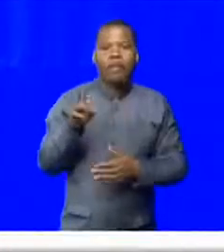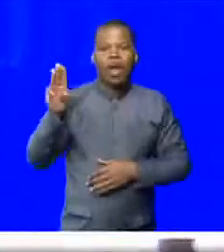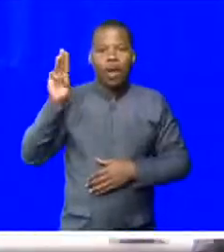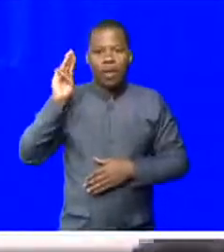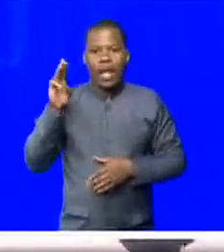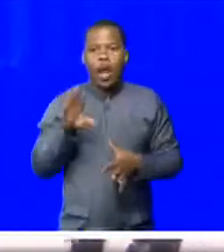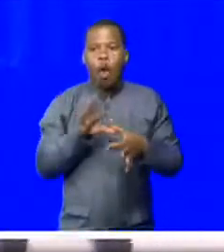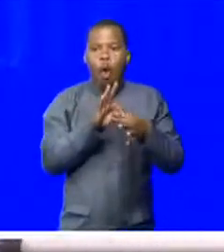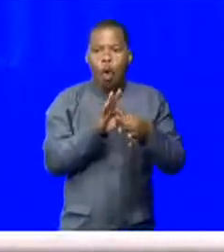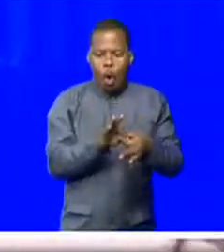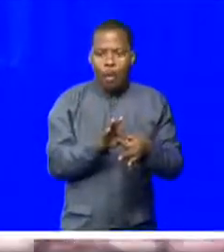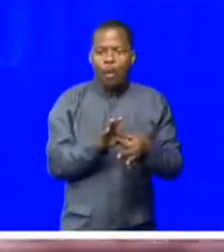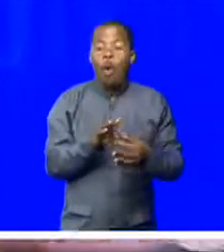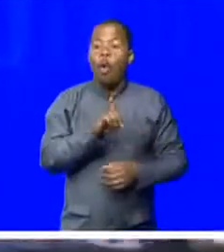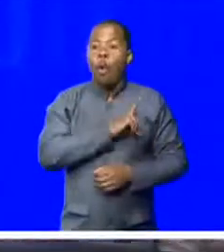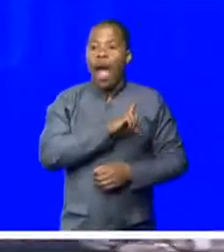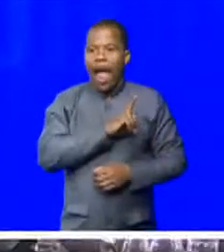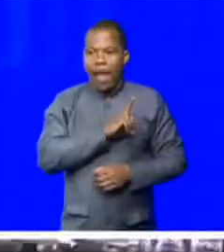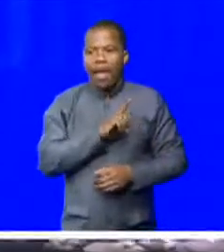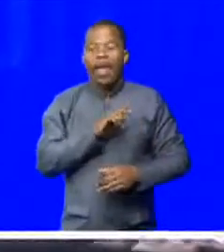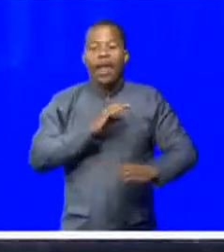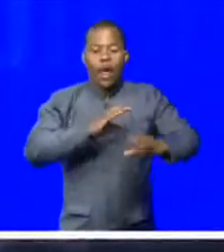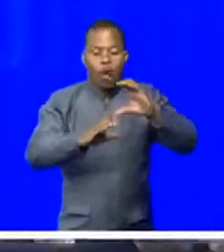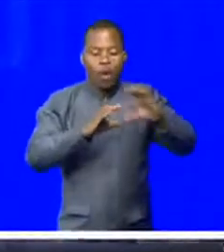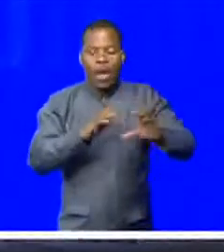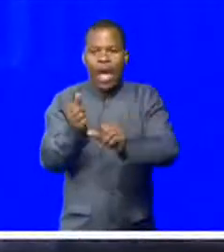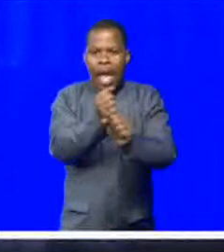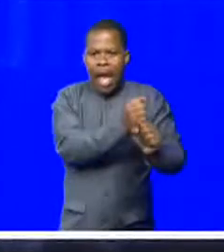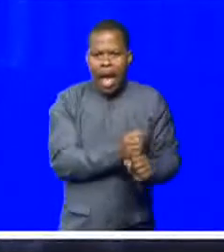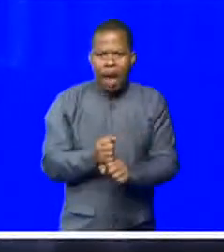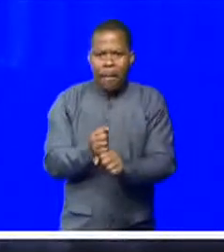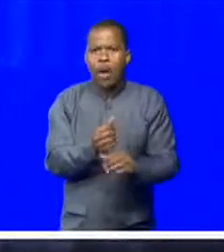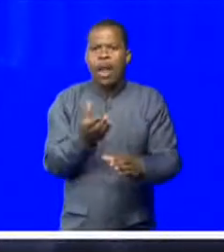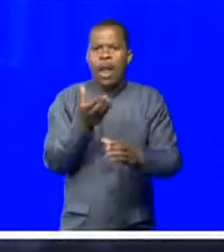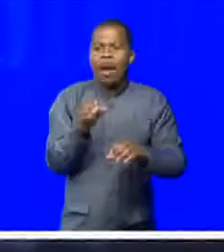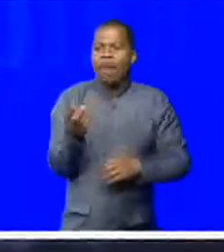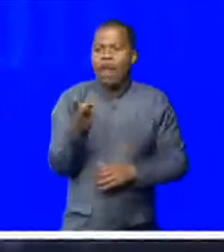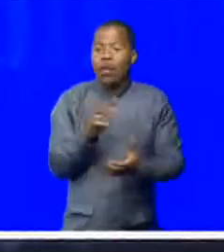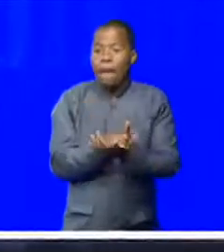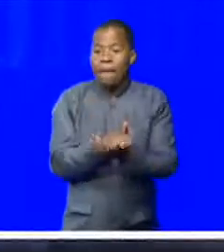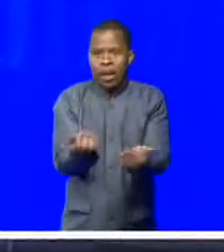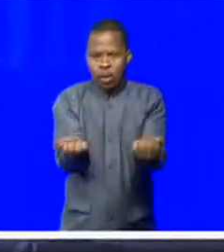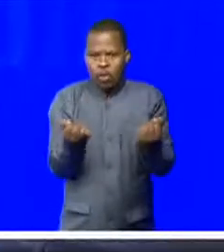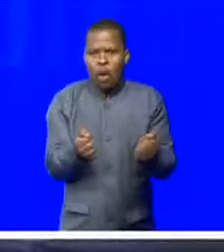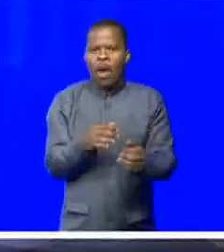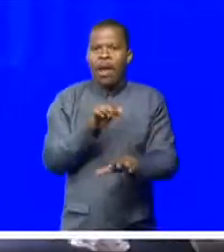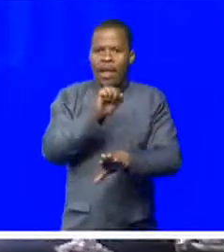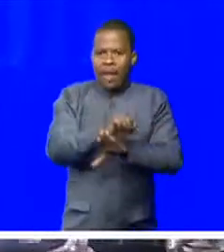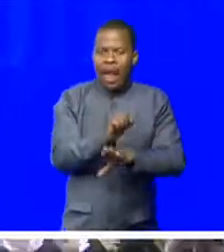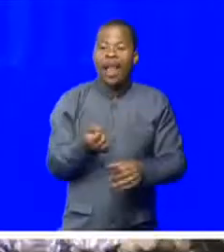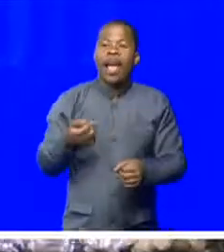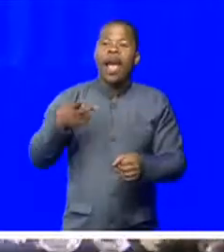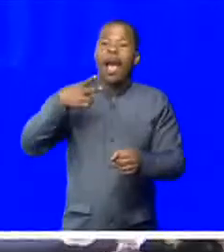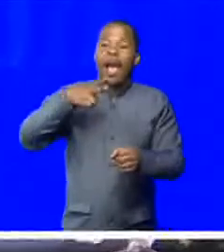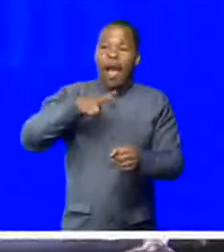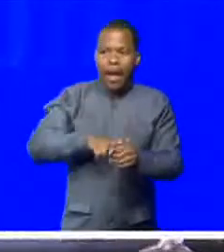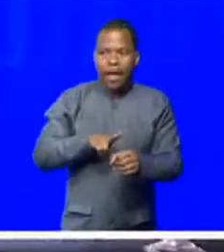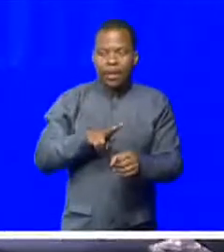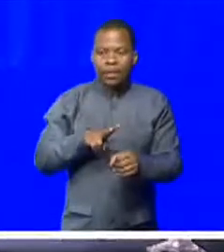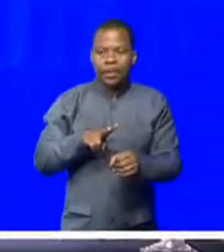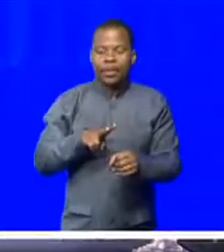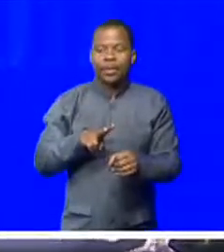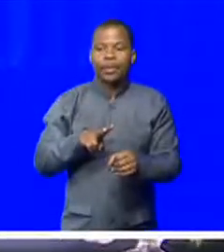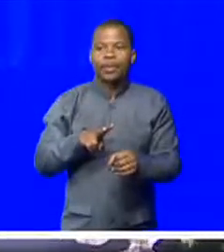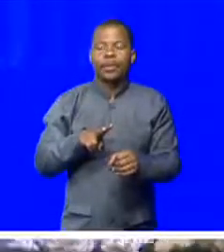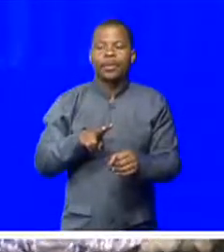Kinshasa to fortify relations between the two states during the working lunch that the President hosted for the King.